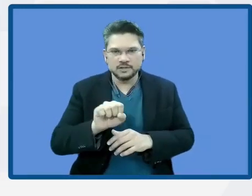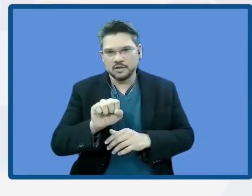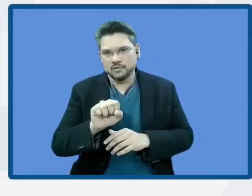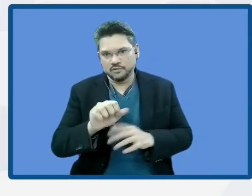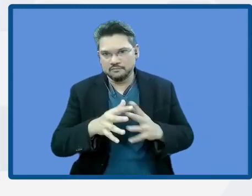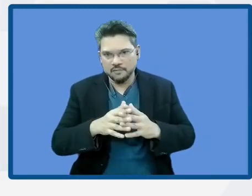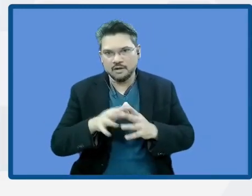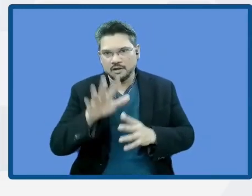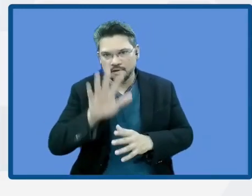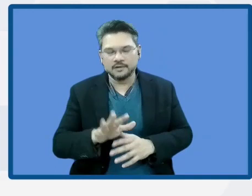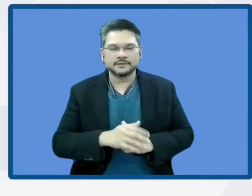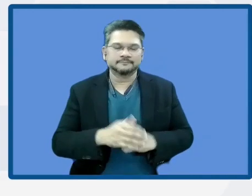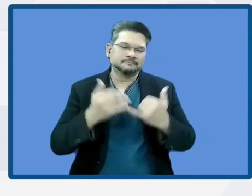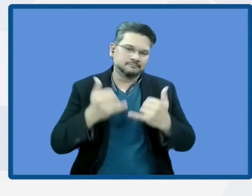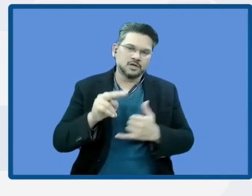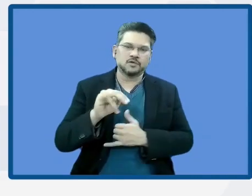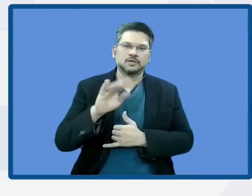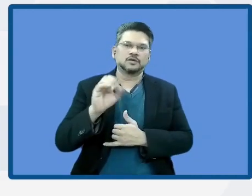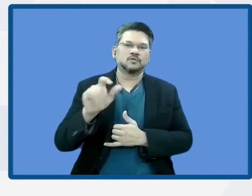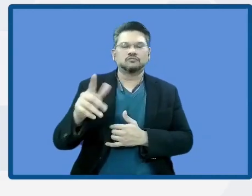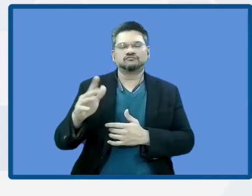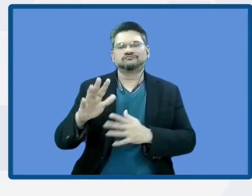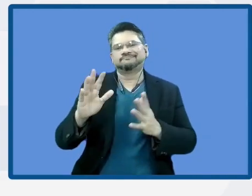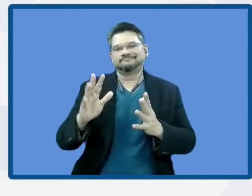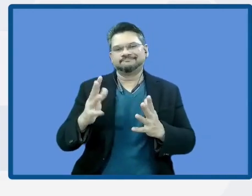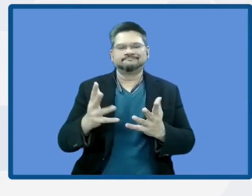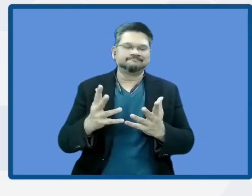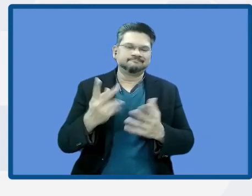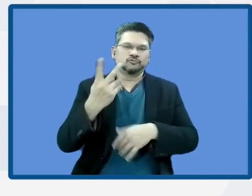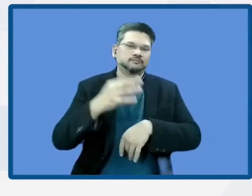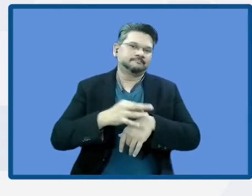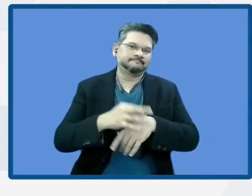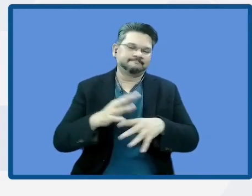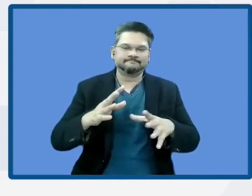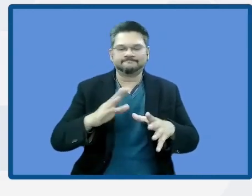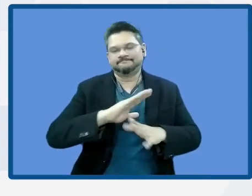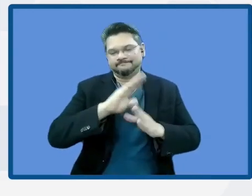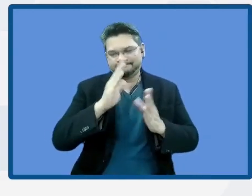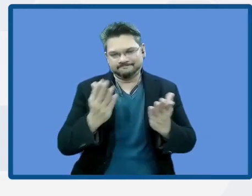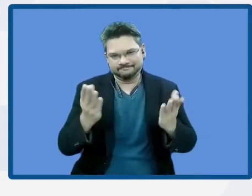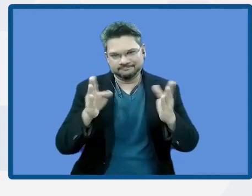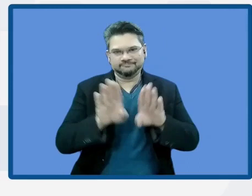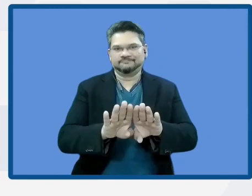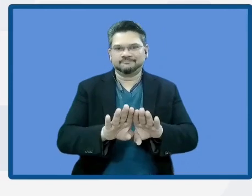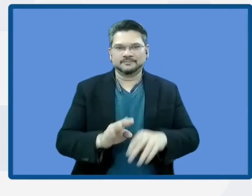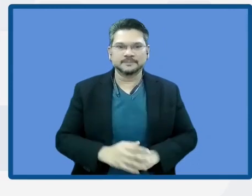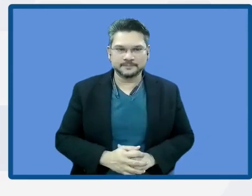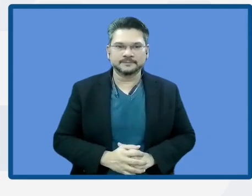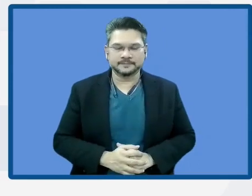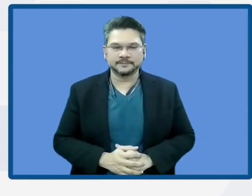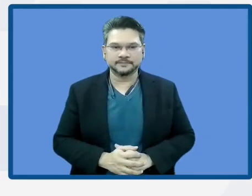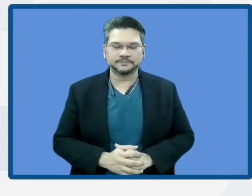this session. In a couple of minutes, In this